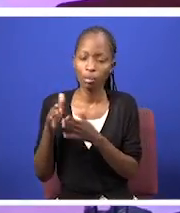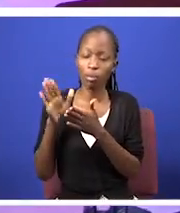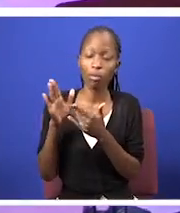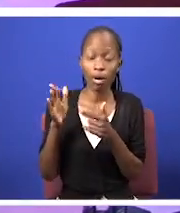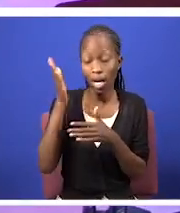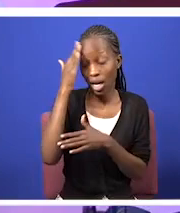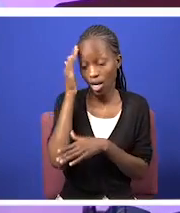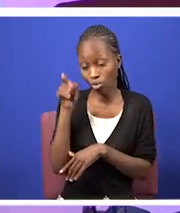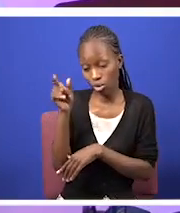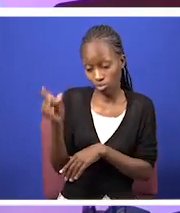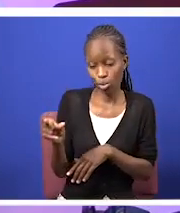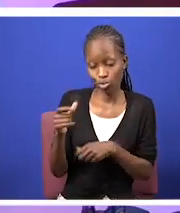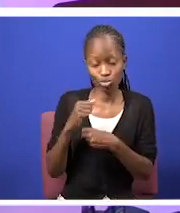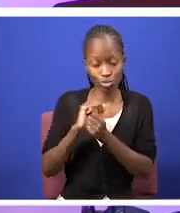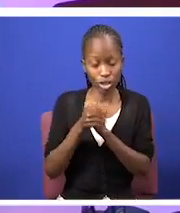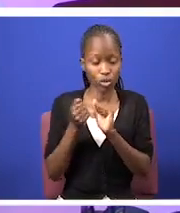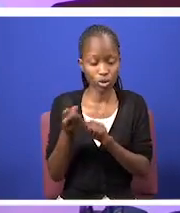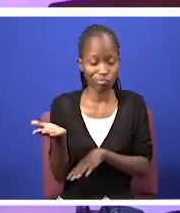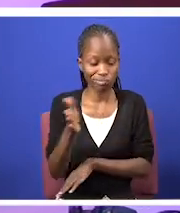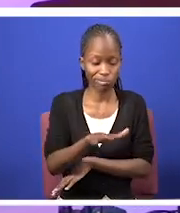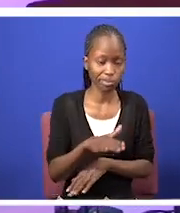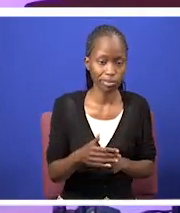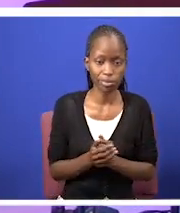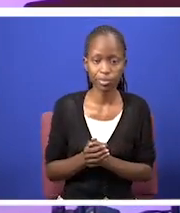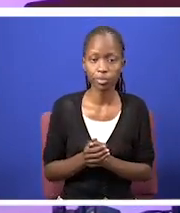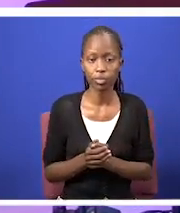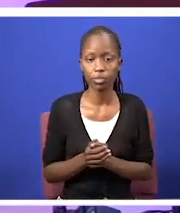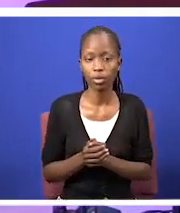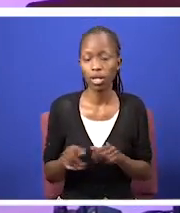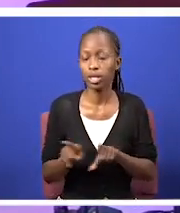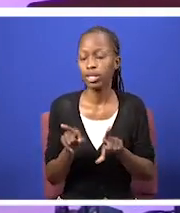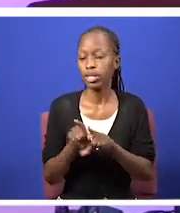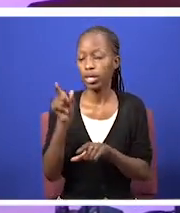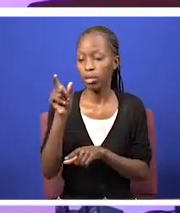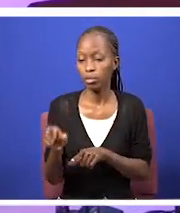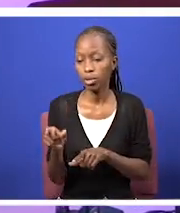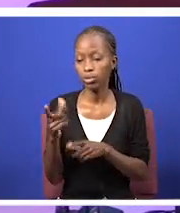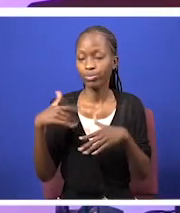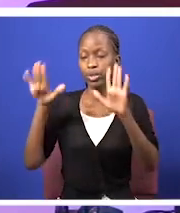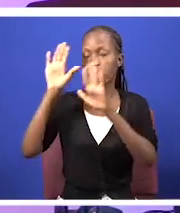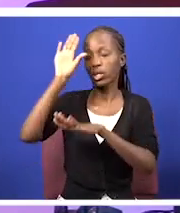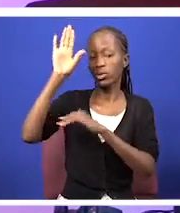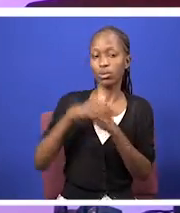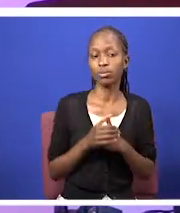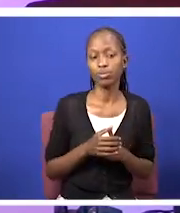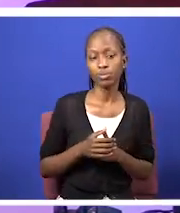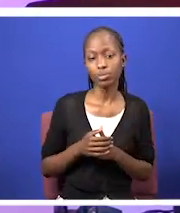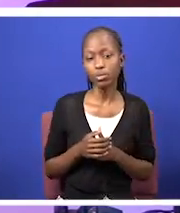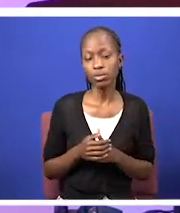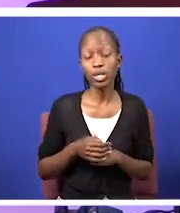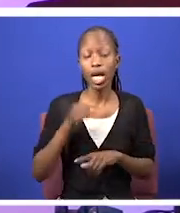of weeks or a couple of days, and I know this will be shifted, this will be organized, and the person will come into submission to